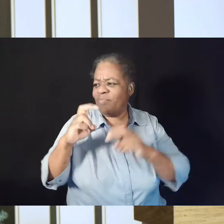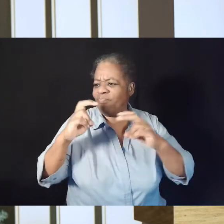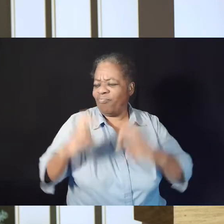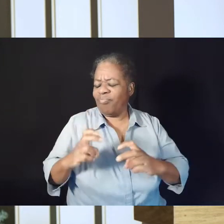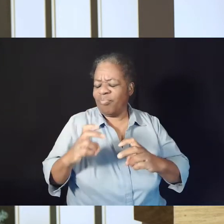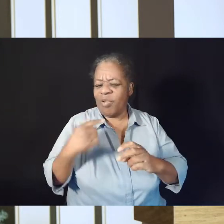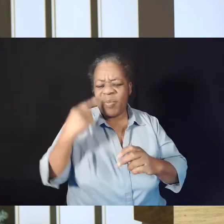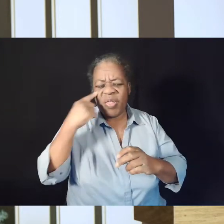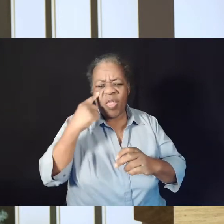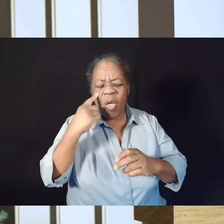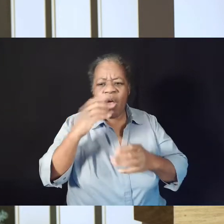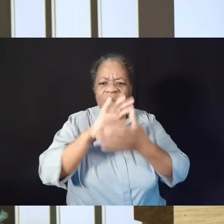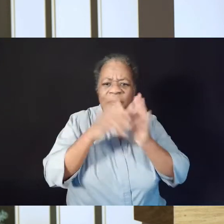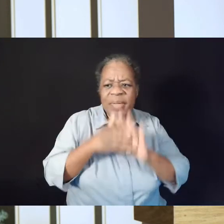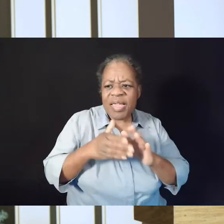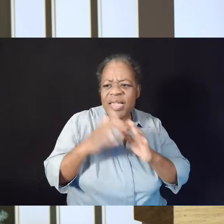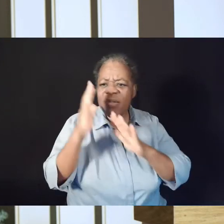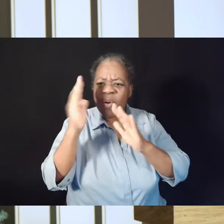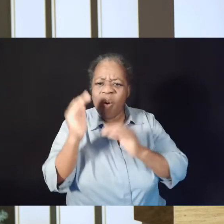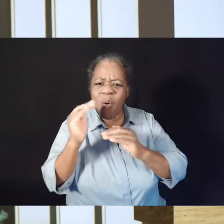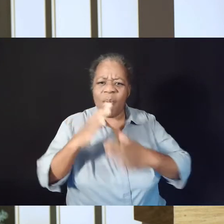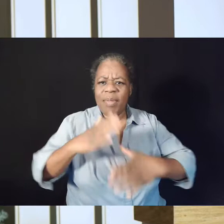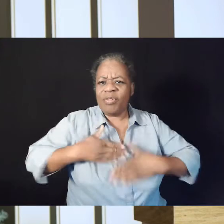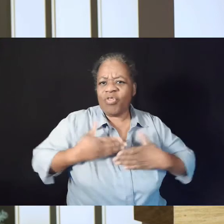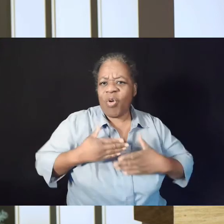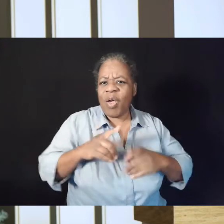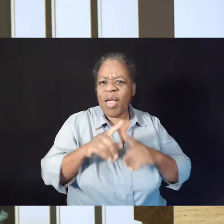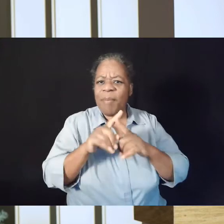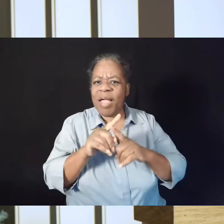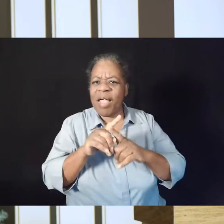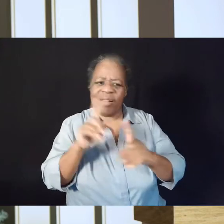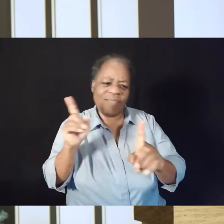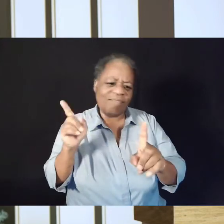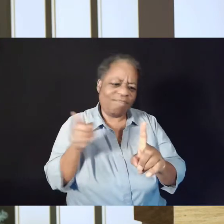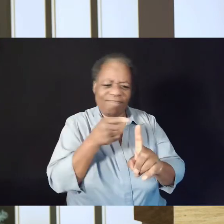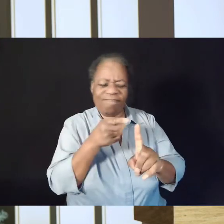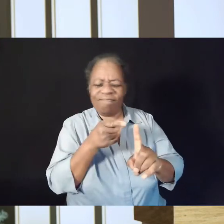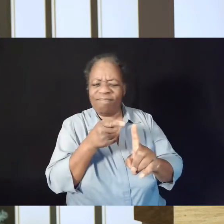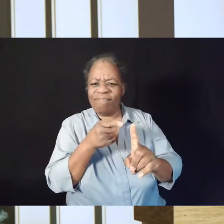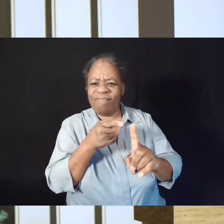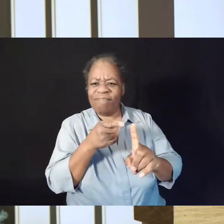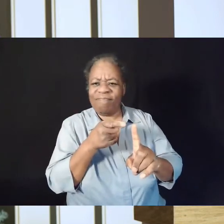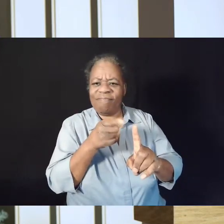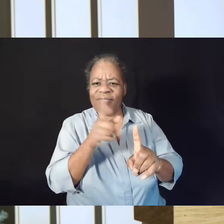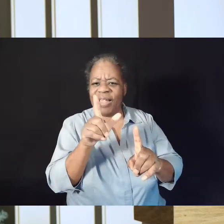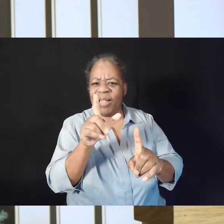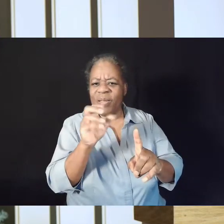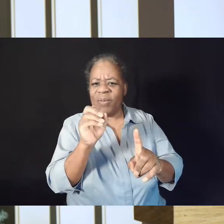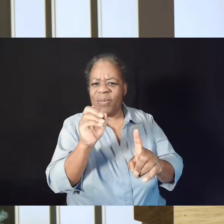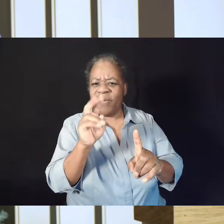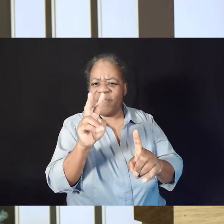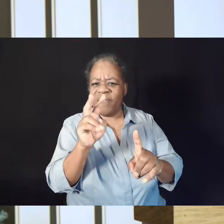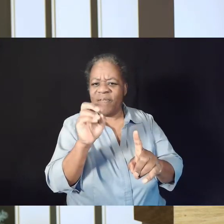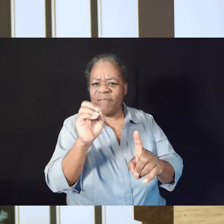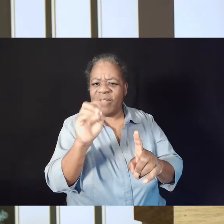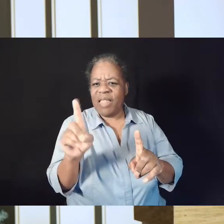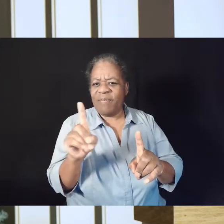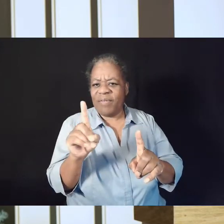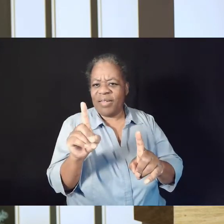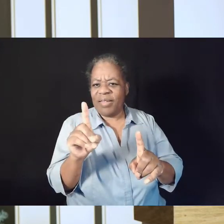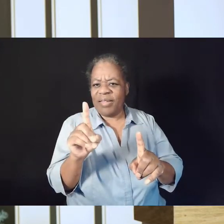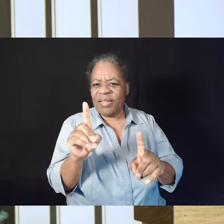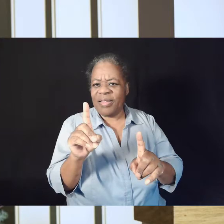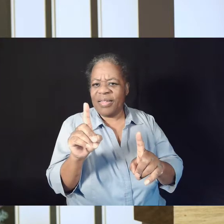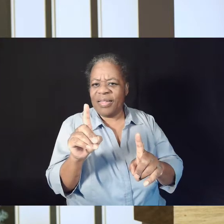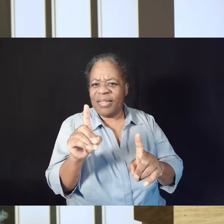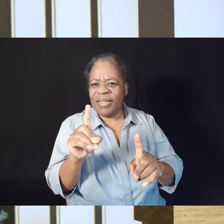peace, hope, joy, but we pretty quickly found our way to love. Now, after all the